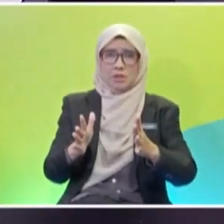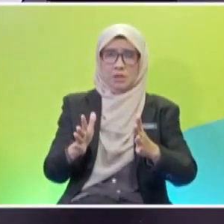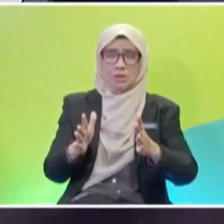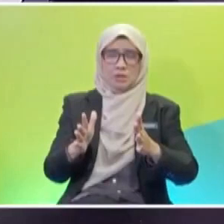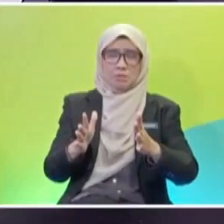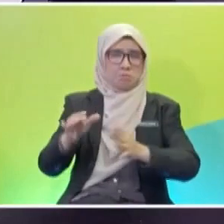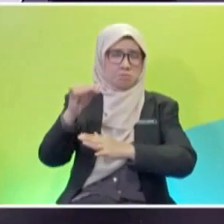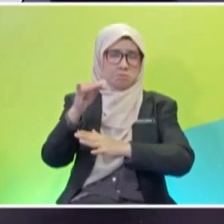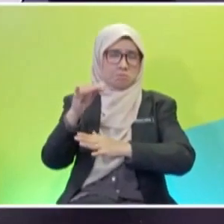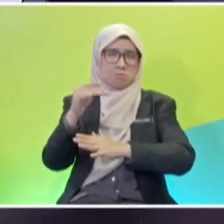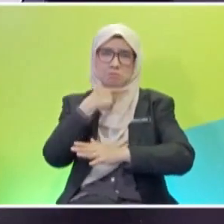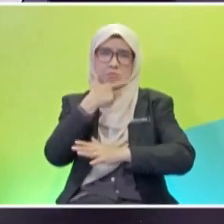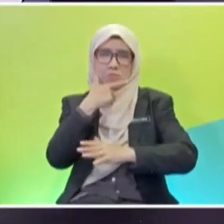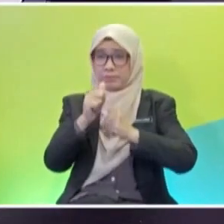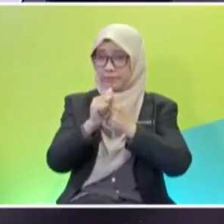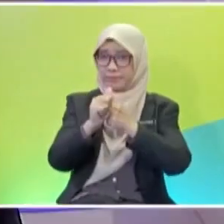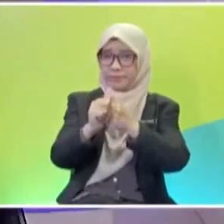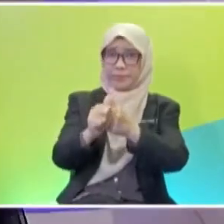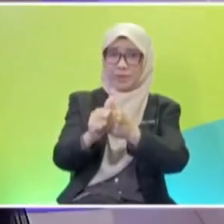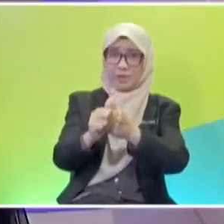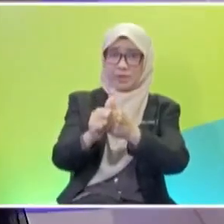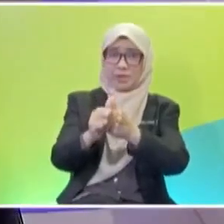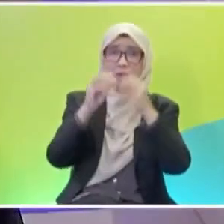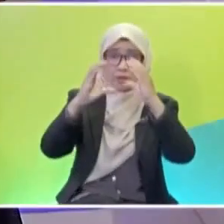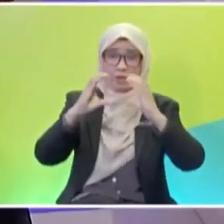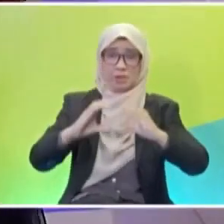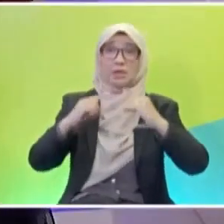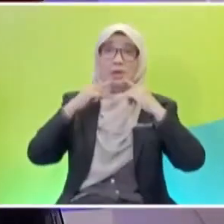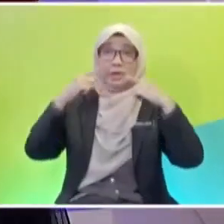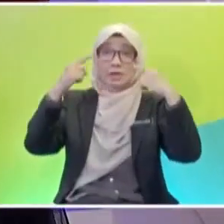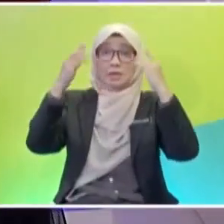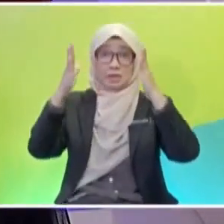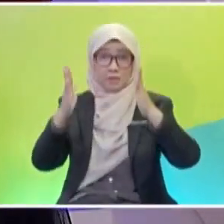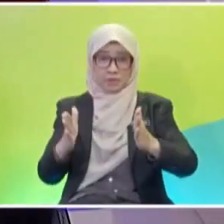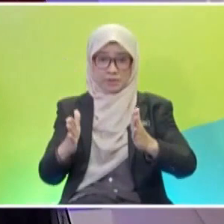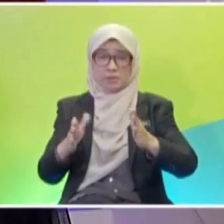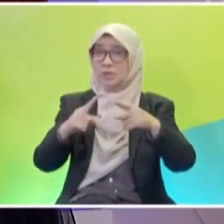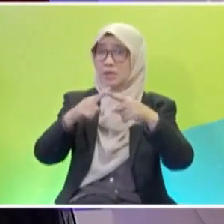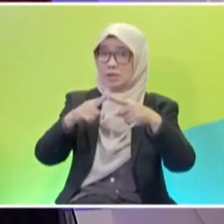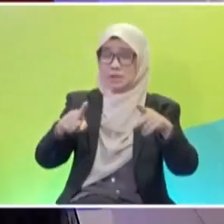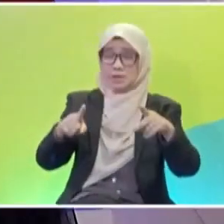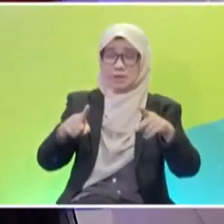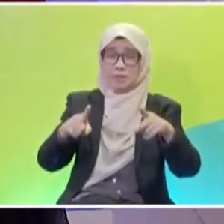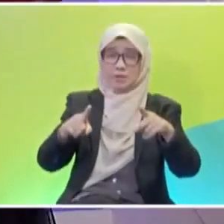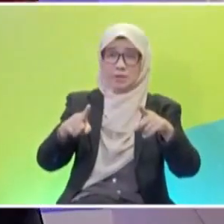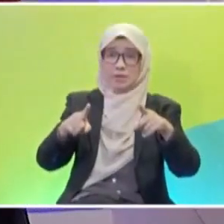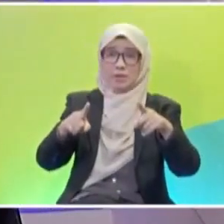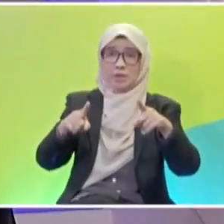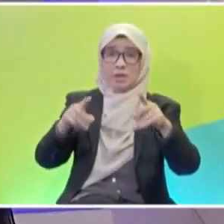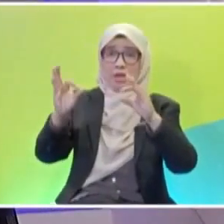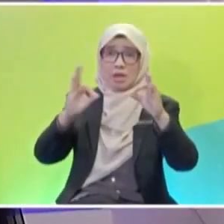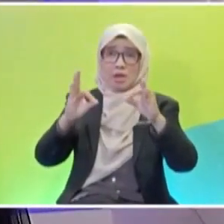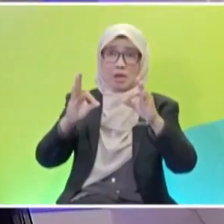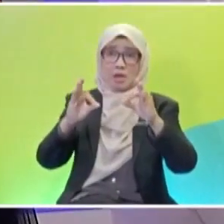follow how the way they style their tudung, for example, you know, yeah. I wear a tudung or their hair. Mm-hmm. But when you see it looking fashionable